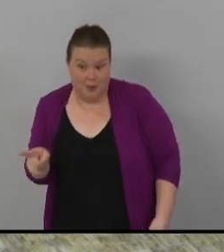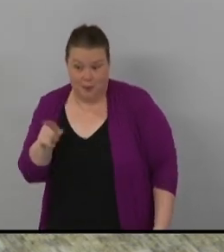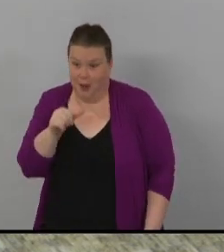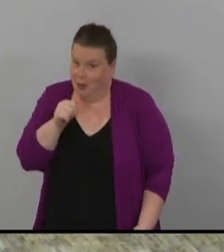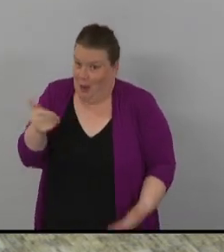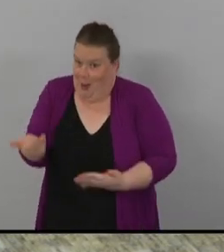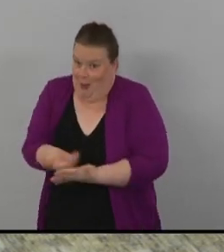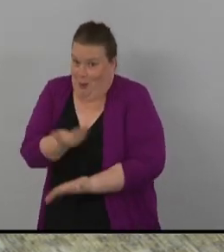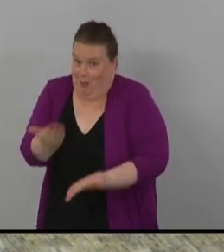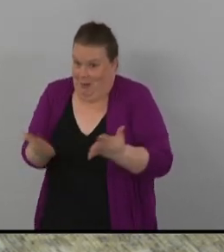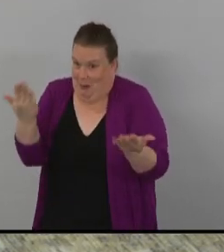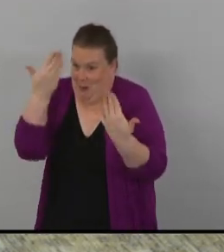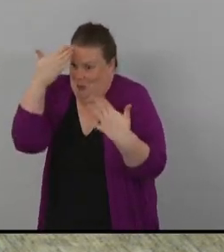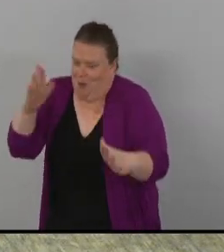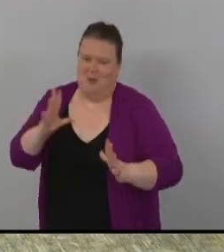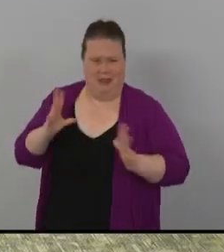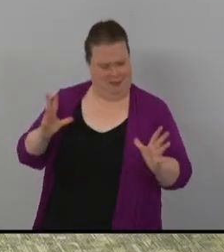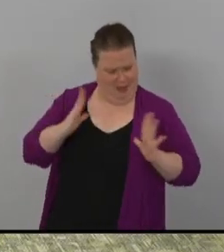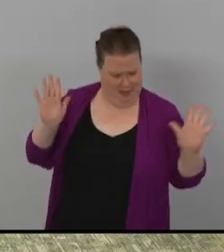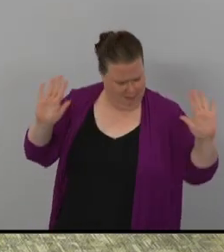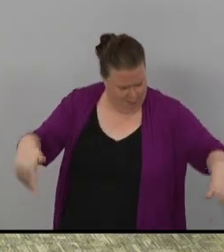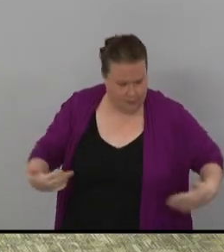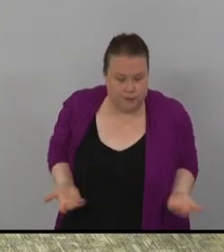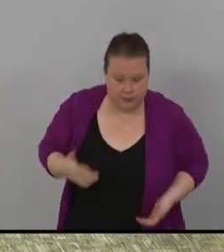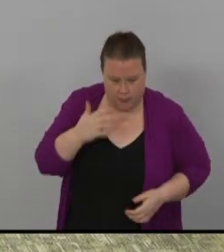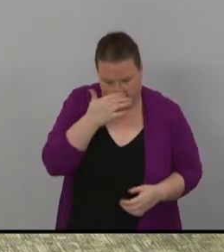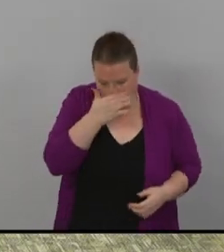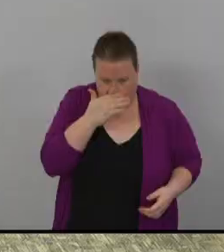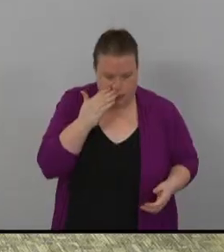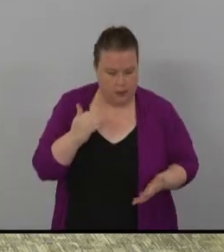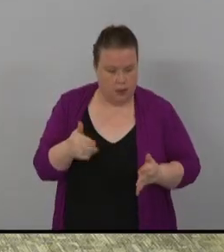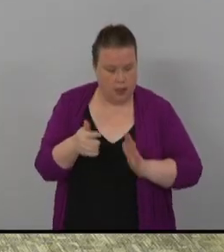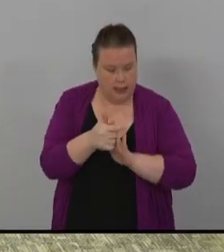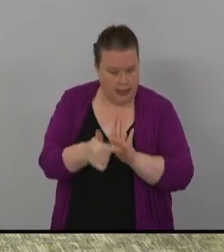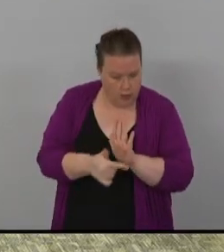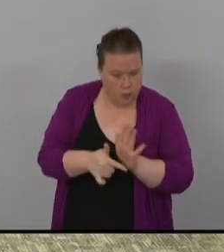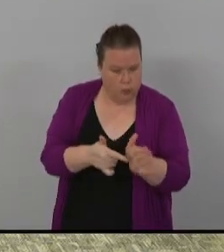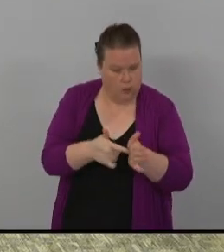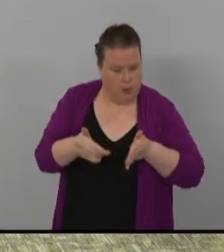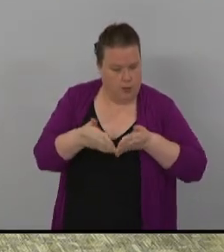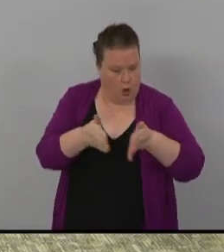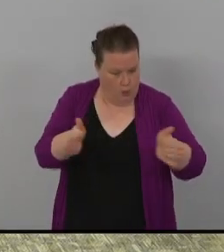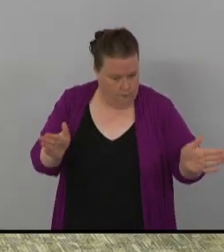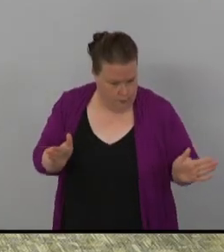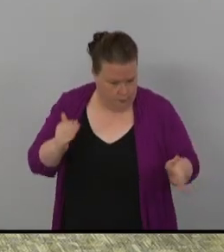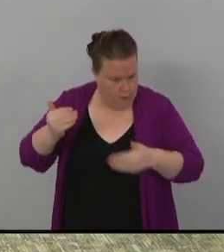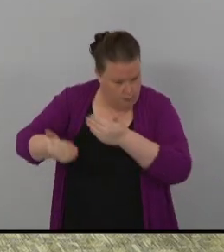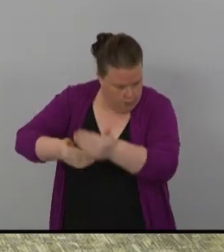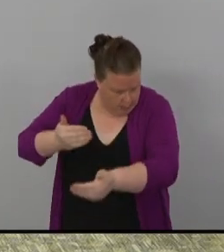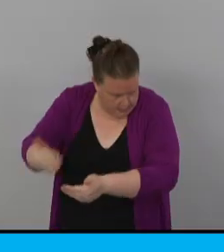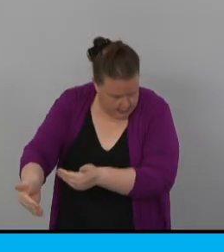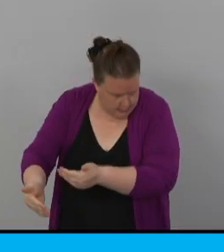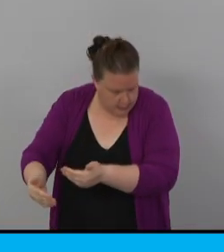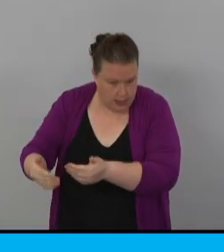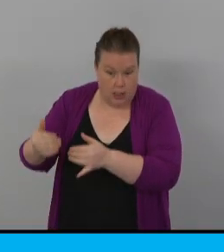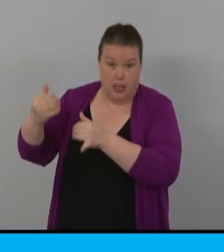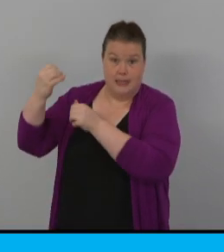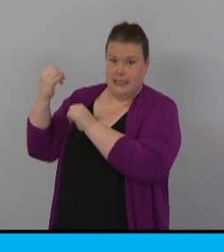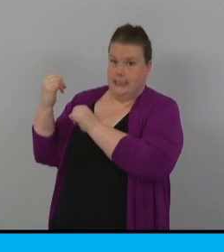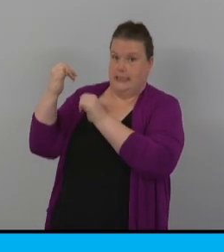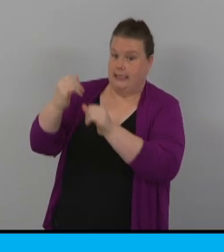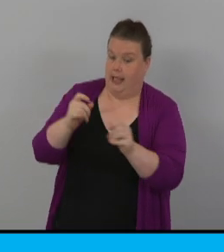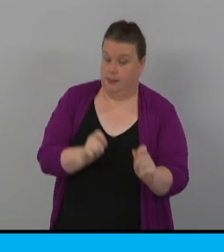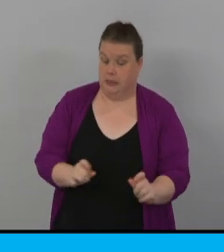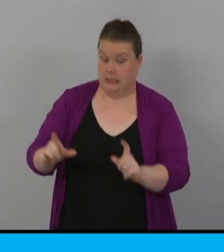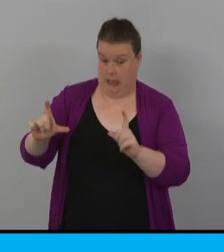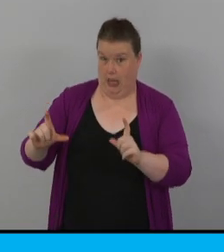Legal requirements and overview of the budget process. Then we'll talk, I have the enrollment in here. It's the same slide we had last time, but I always want to